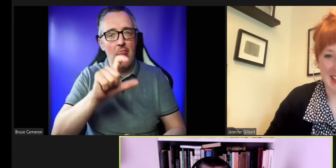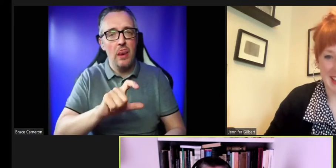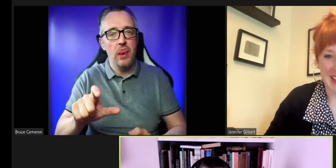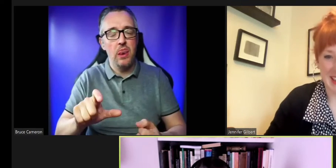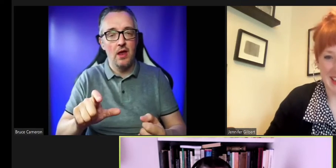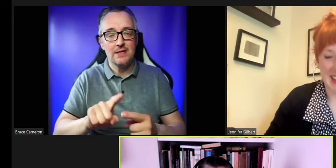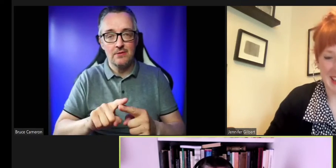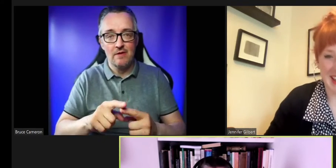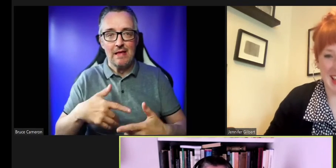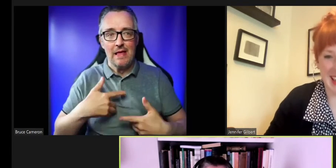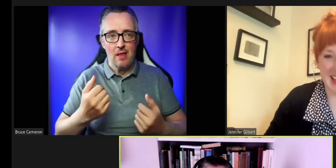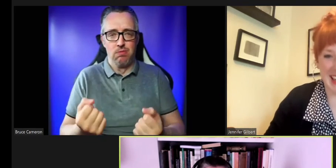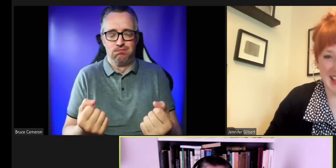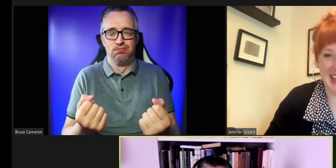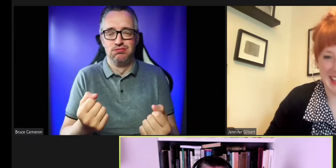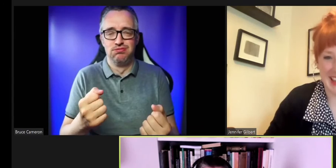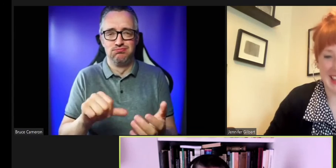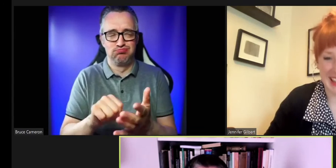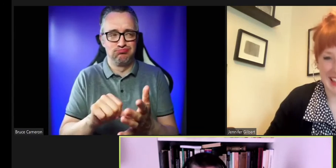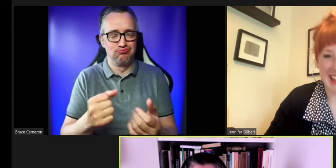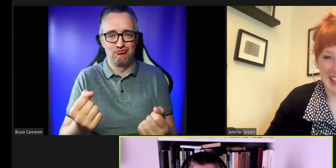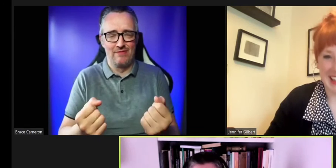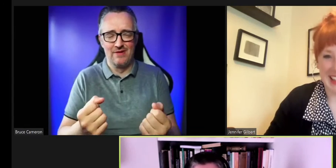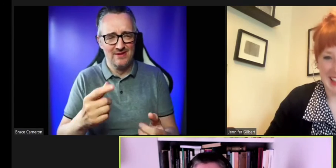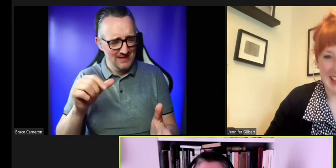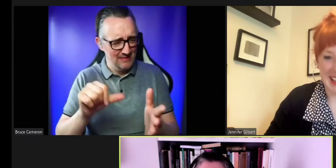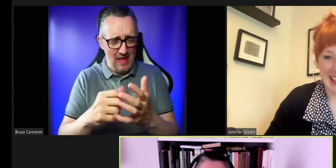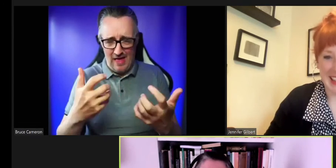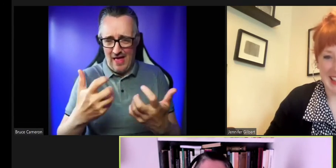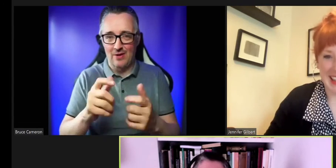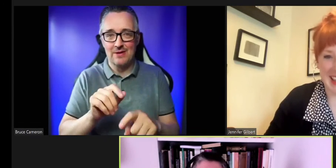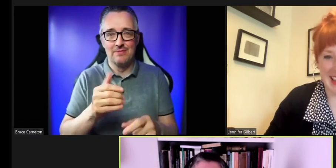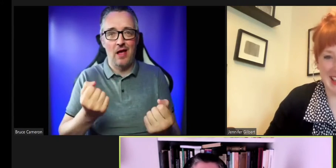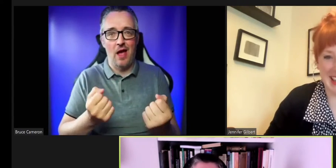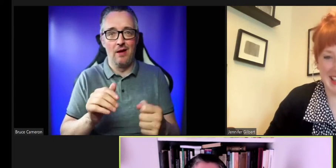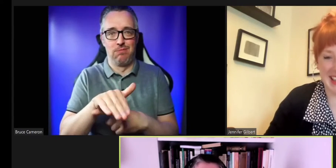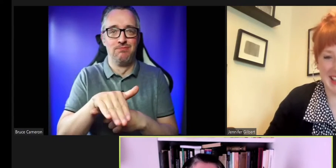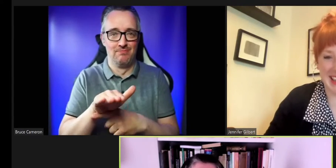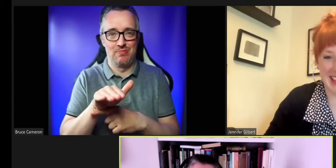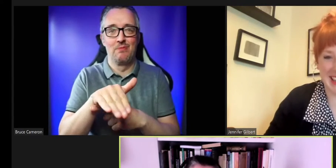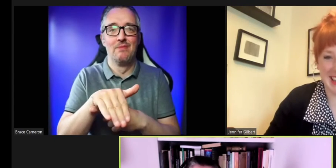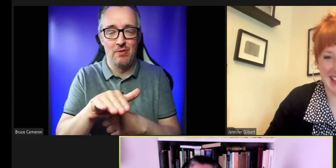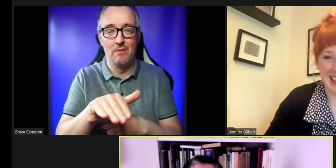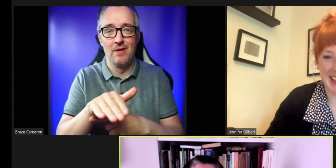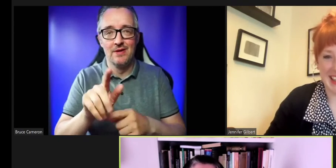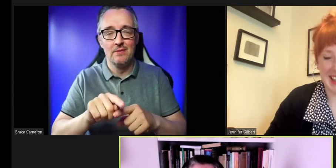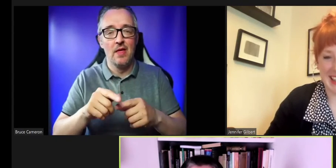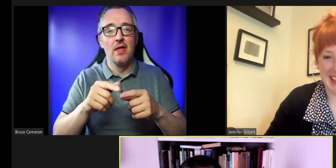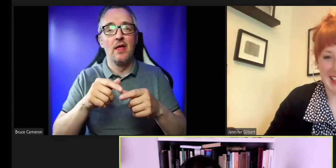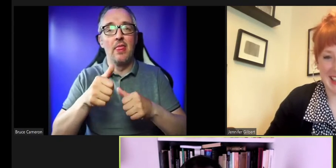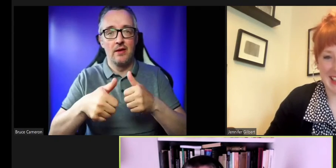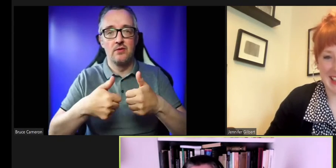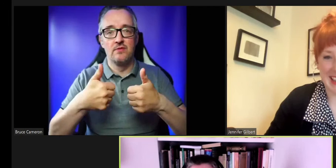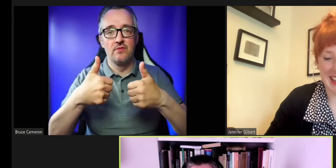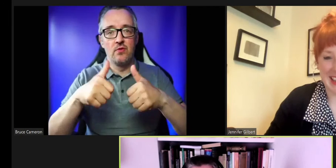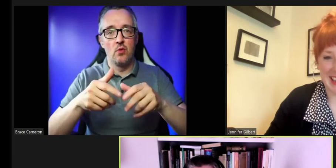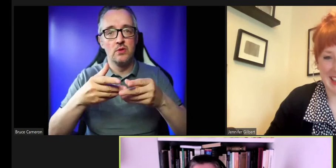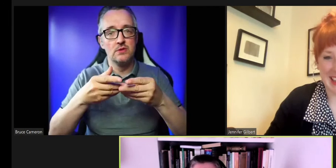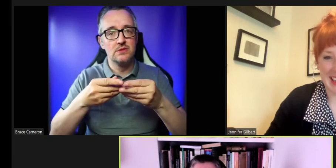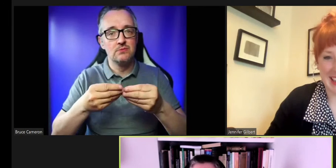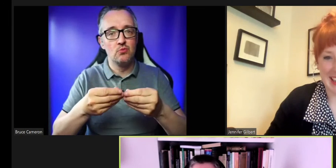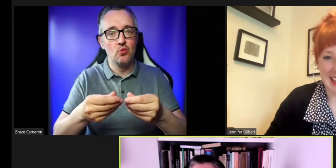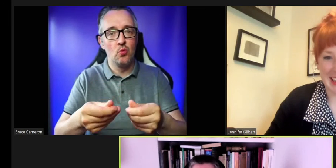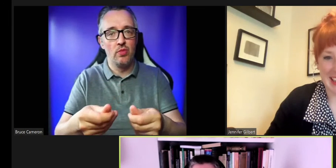very bumpy and difficult to begin with. You have kangaroo jumps and all of that. And then it sort of gradually